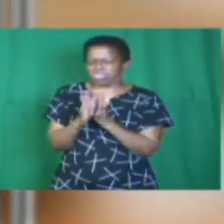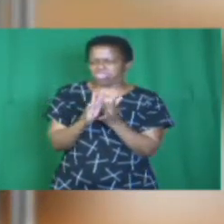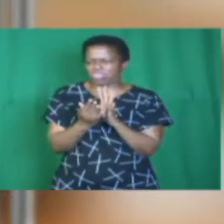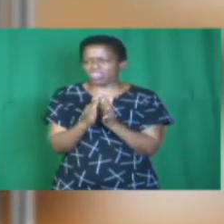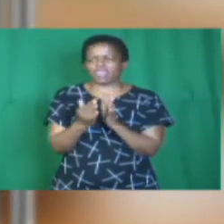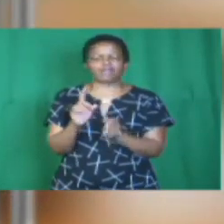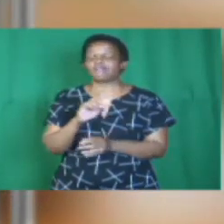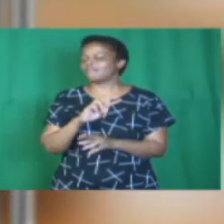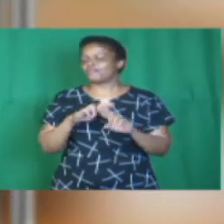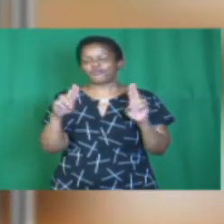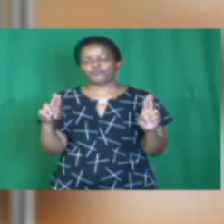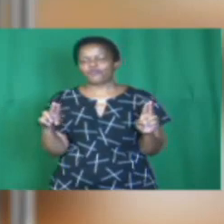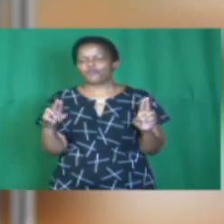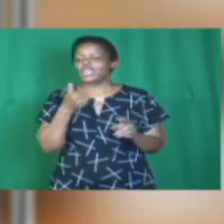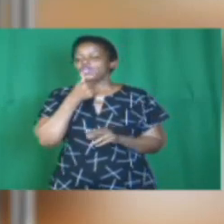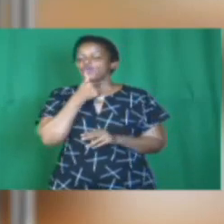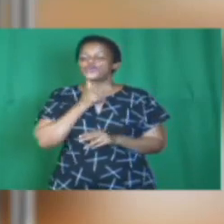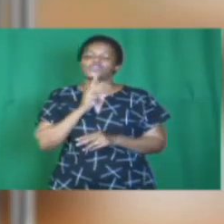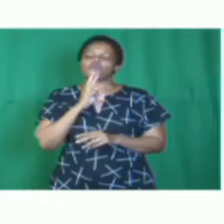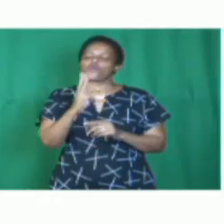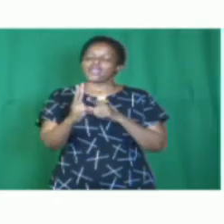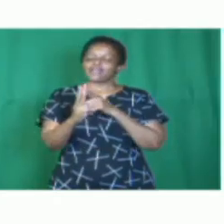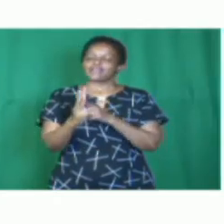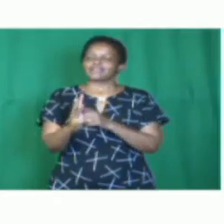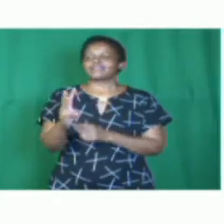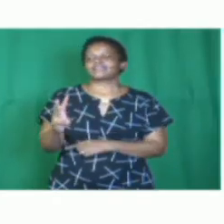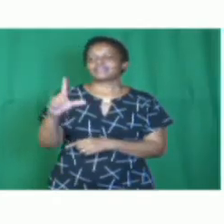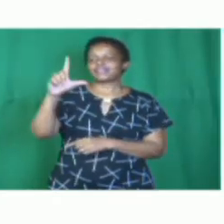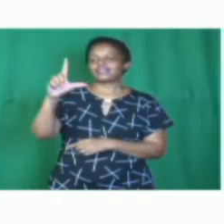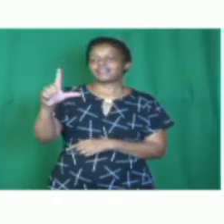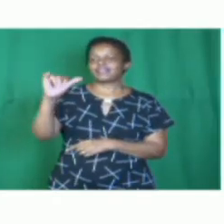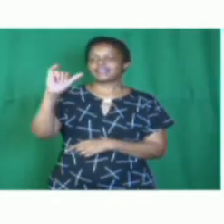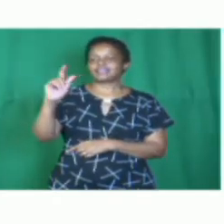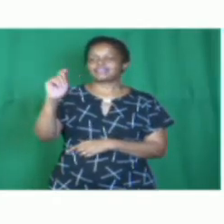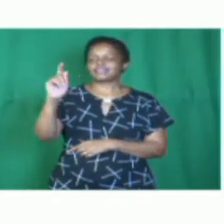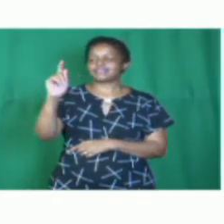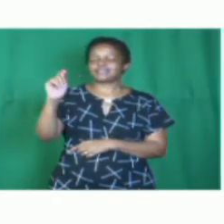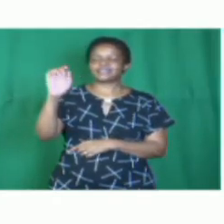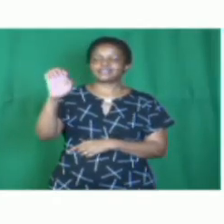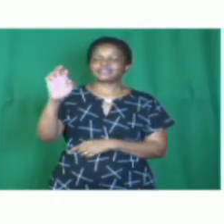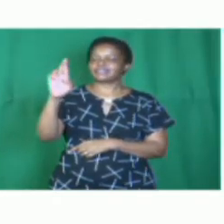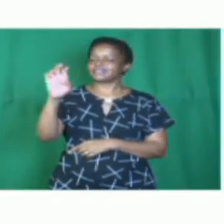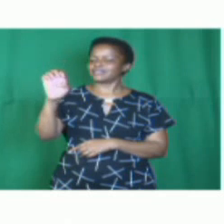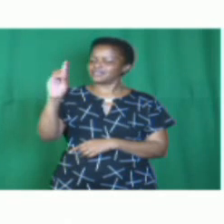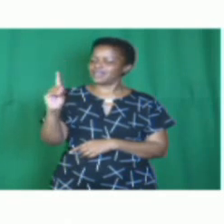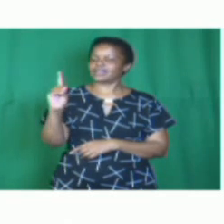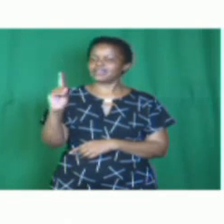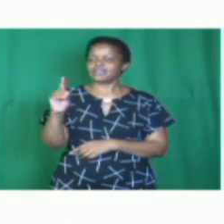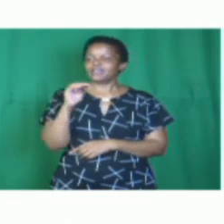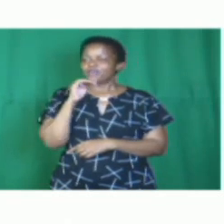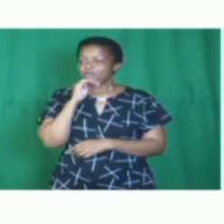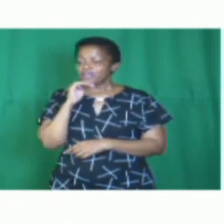this powerful verb to say littered. The people are littering the place. It's like they are